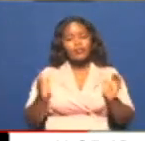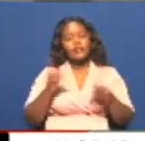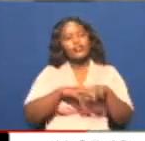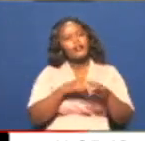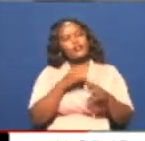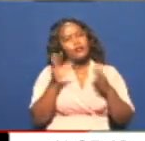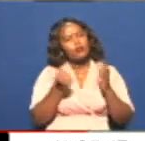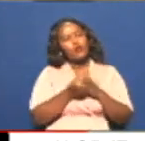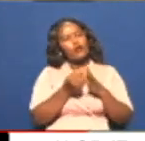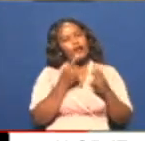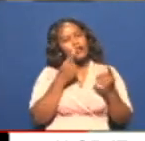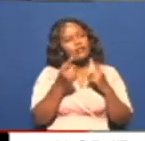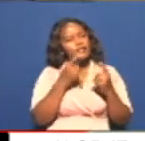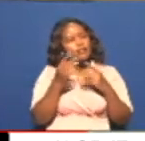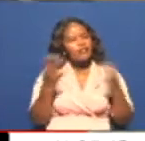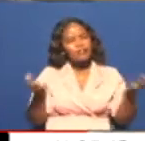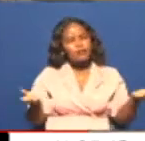mm-hmm.